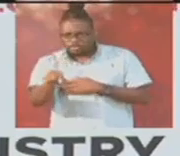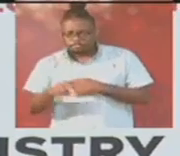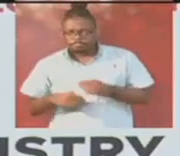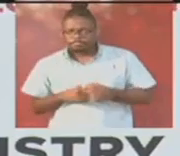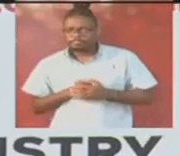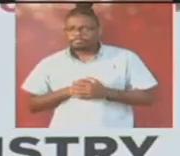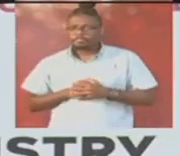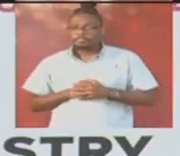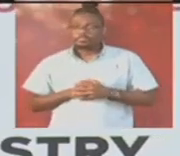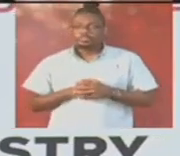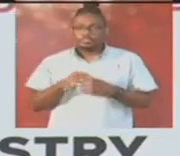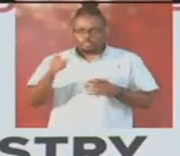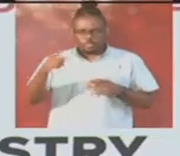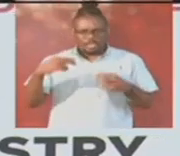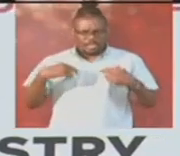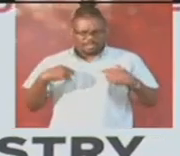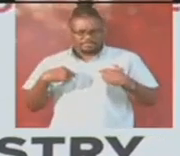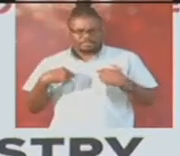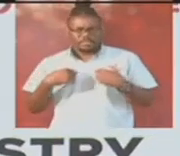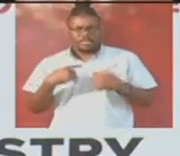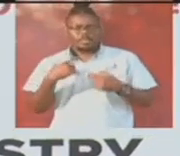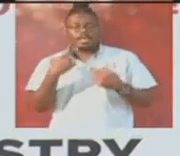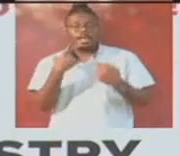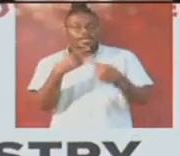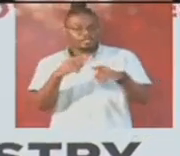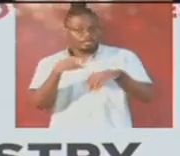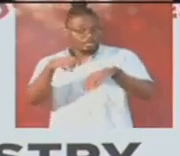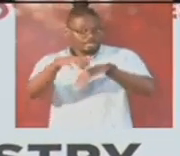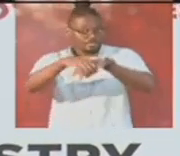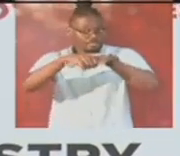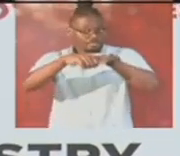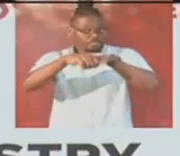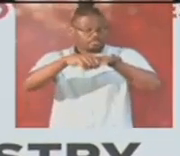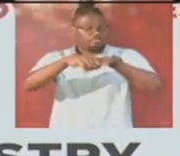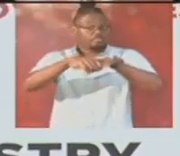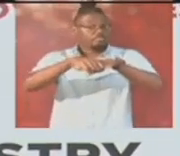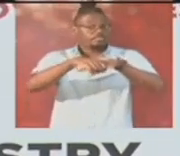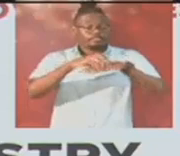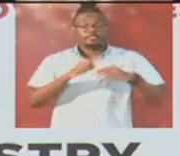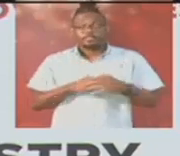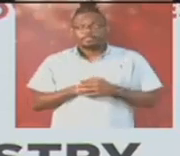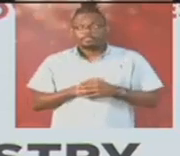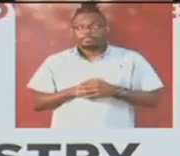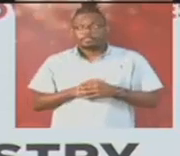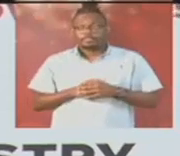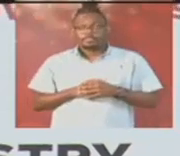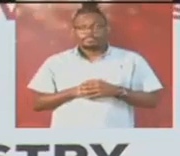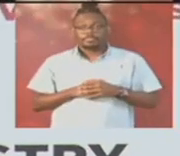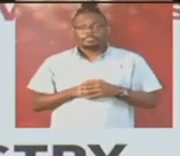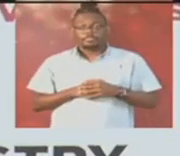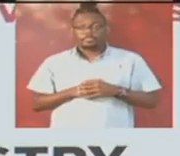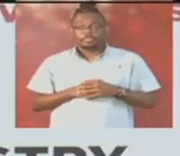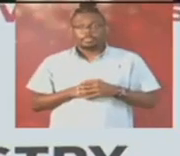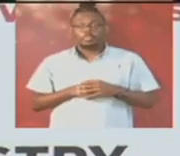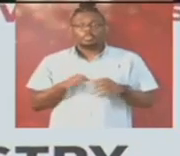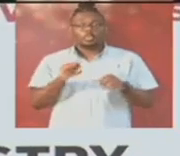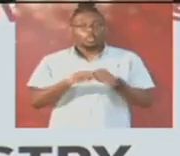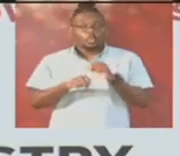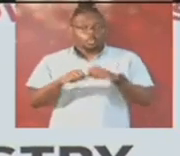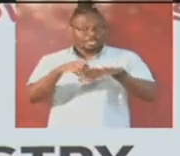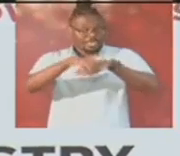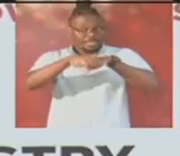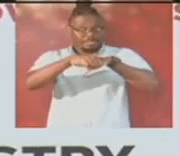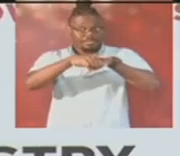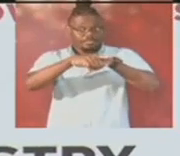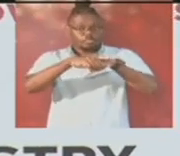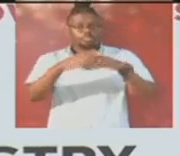I will take the first one about England. So what Public Health England has committed to do